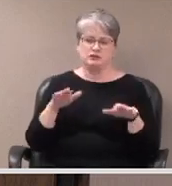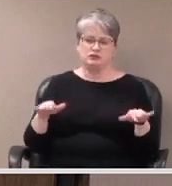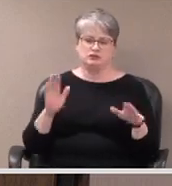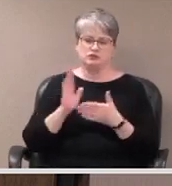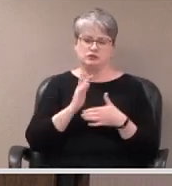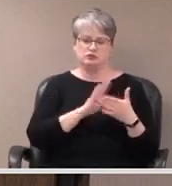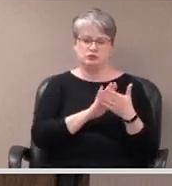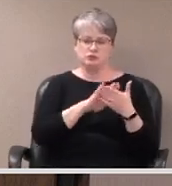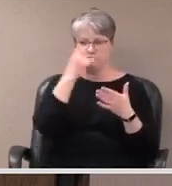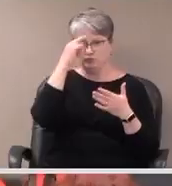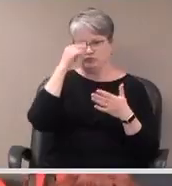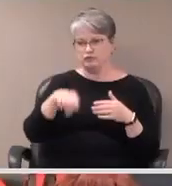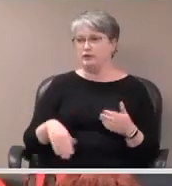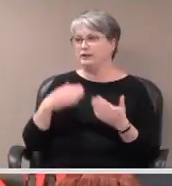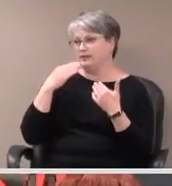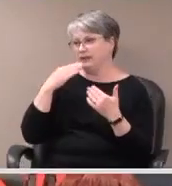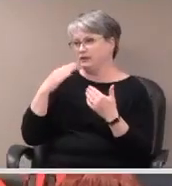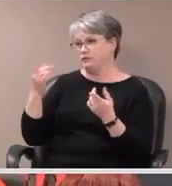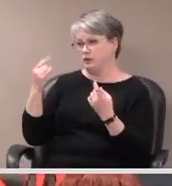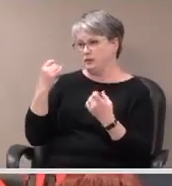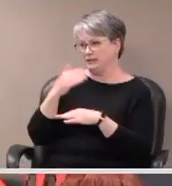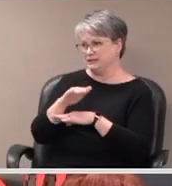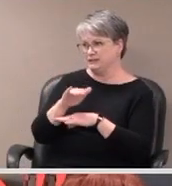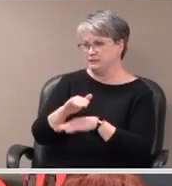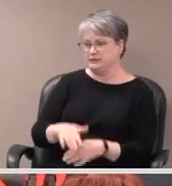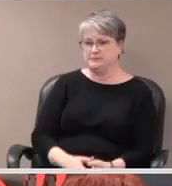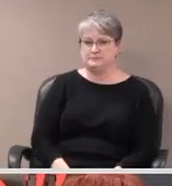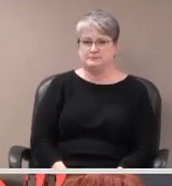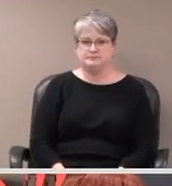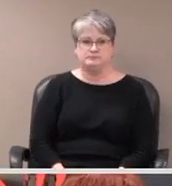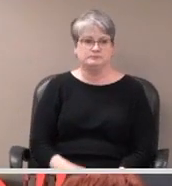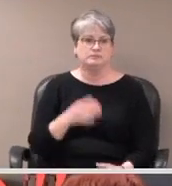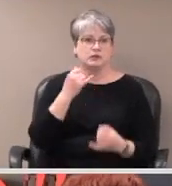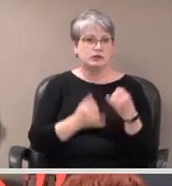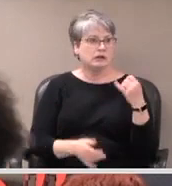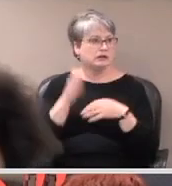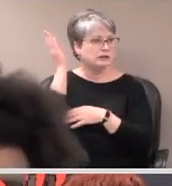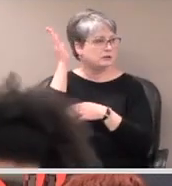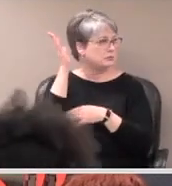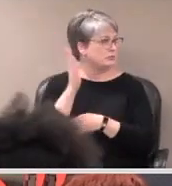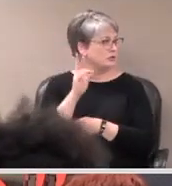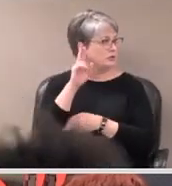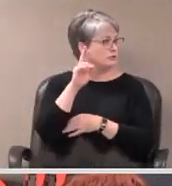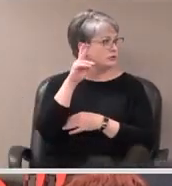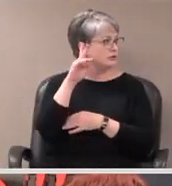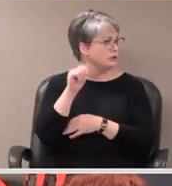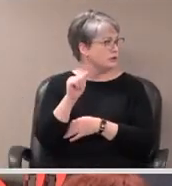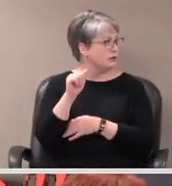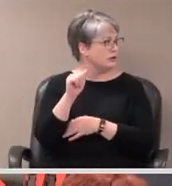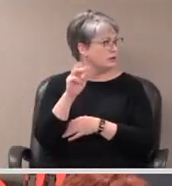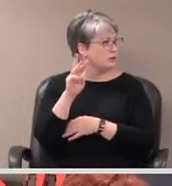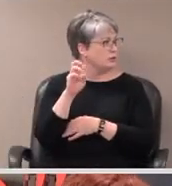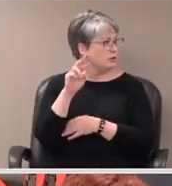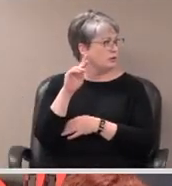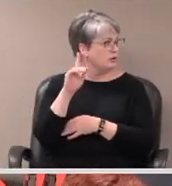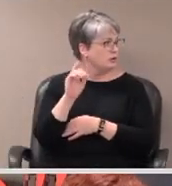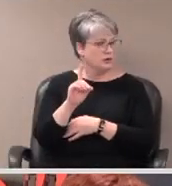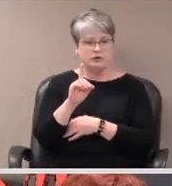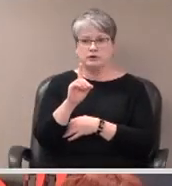you. Thank you for being here this evening. Our last speaker is Rita Ward, and she's speaking about